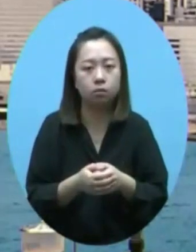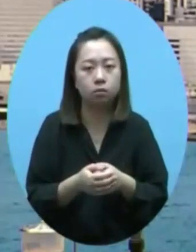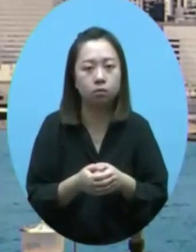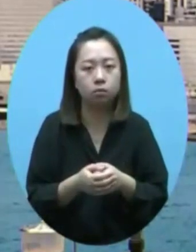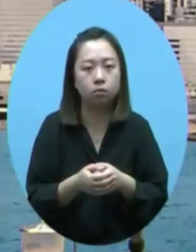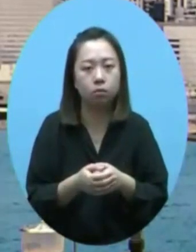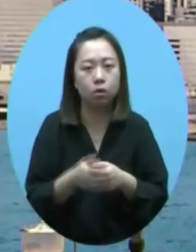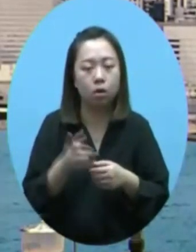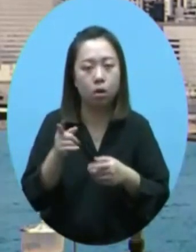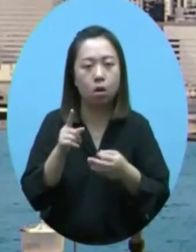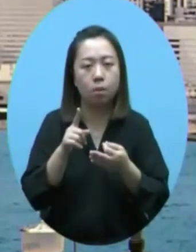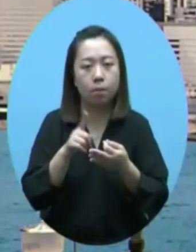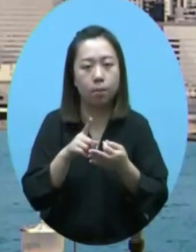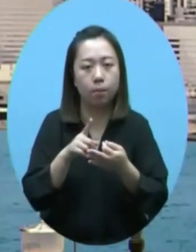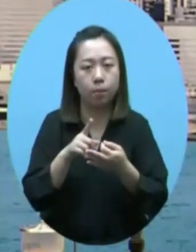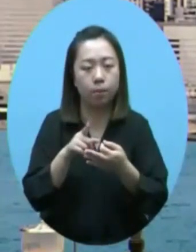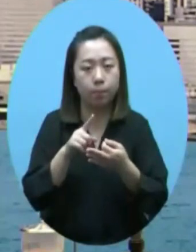some of them are in office.